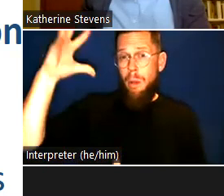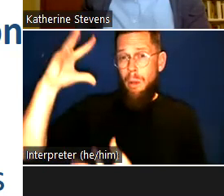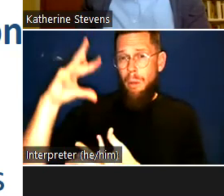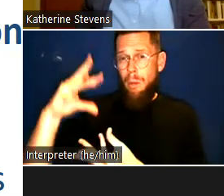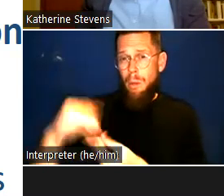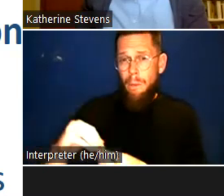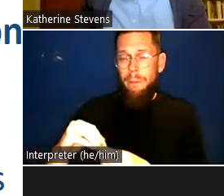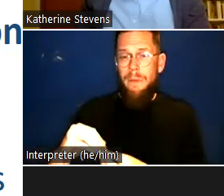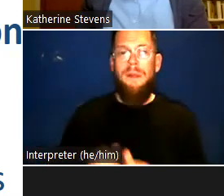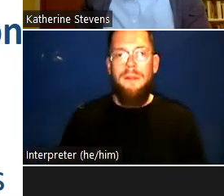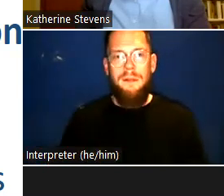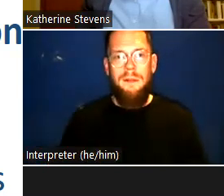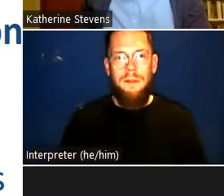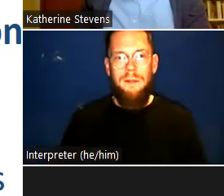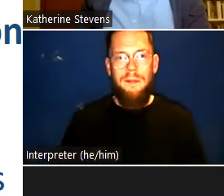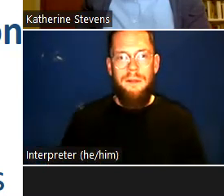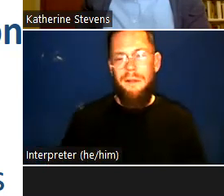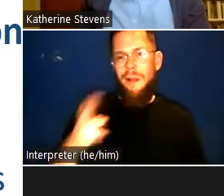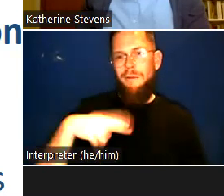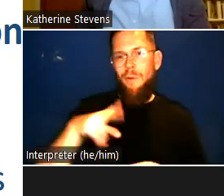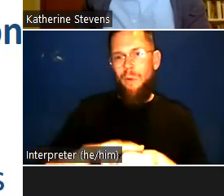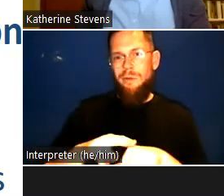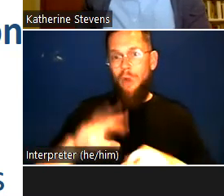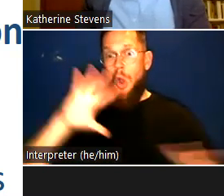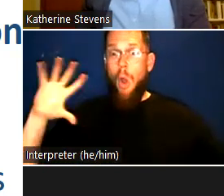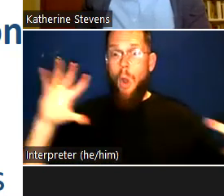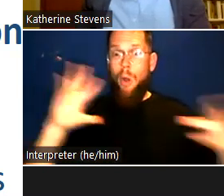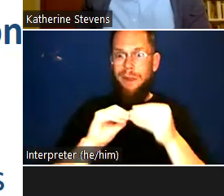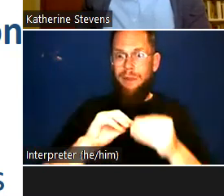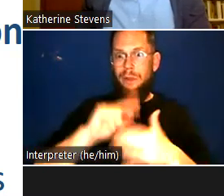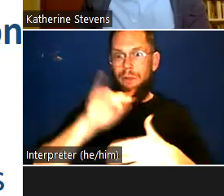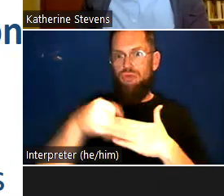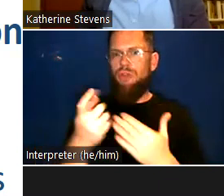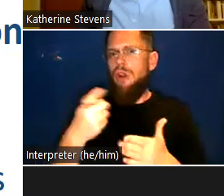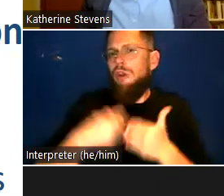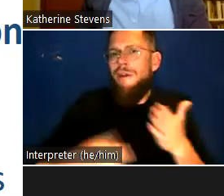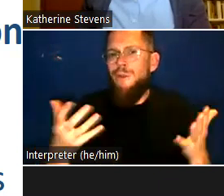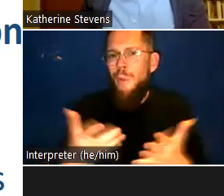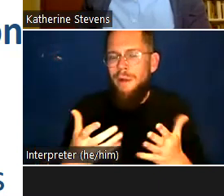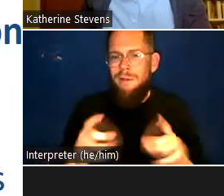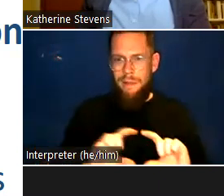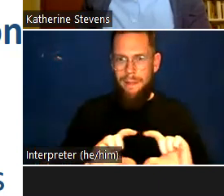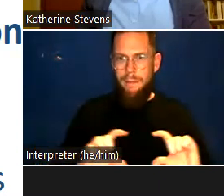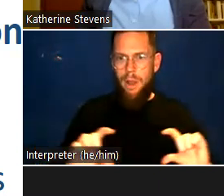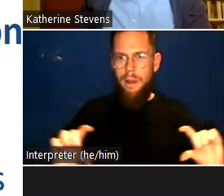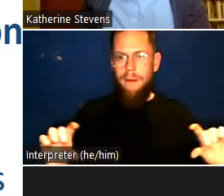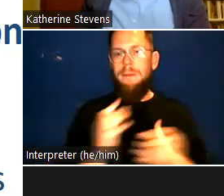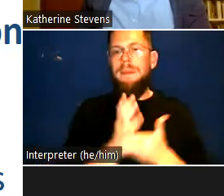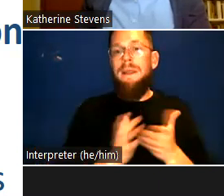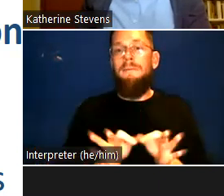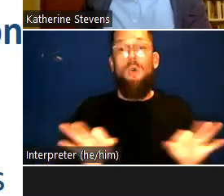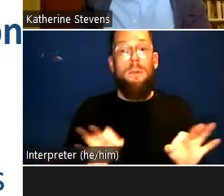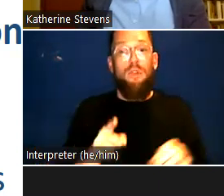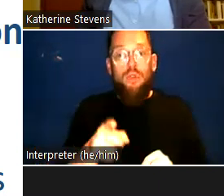rows, and then of course the whole project cost here. And then at the bottom, we provided some formulas to double check